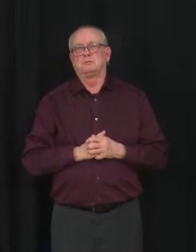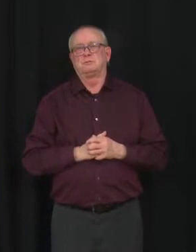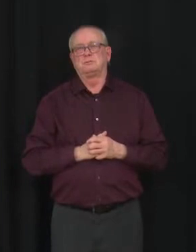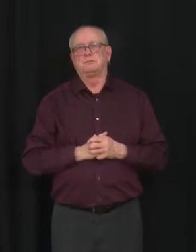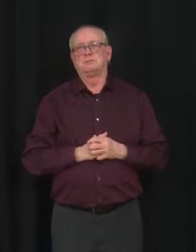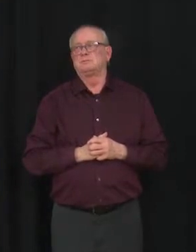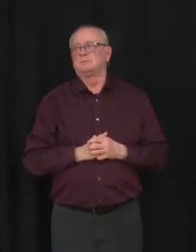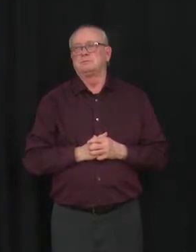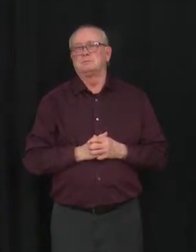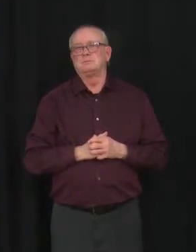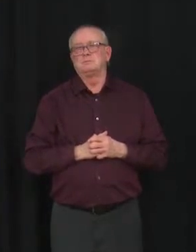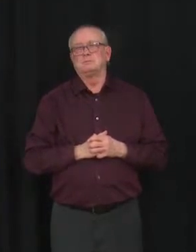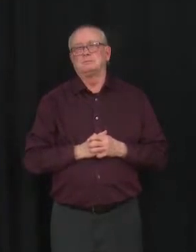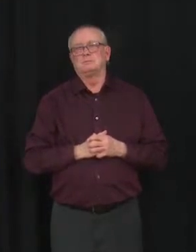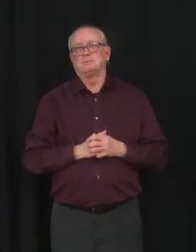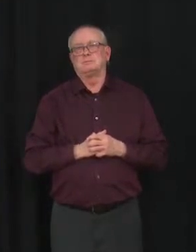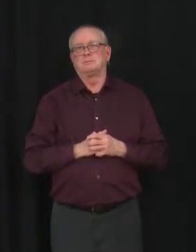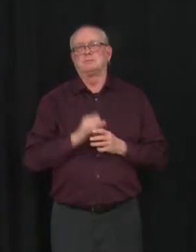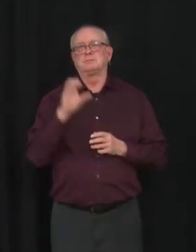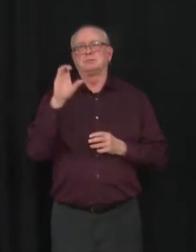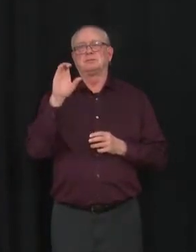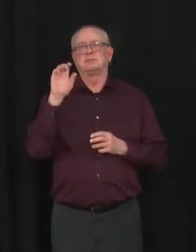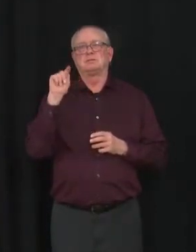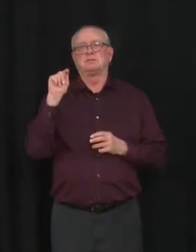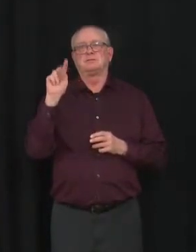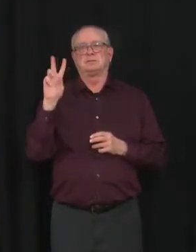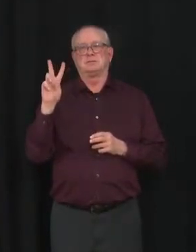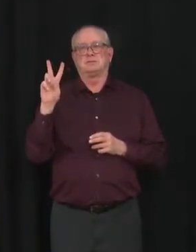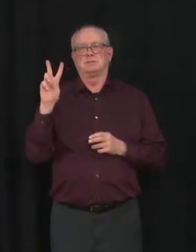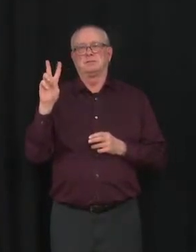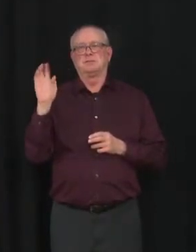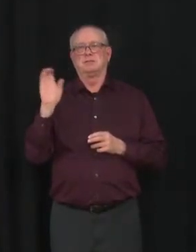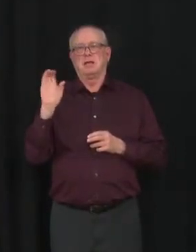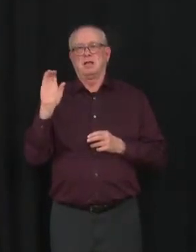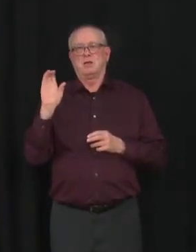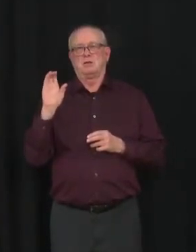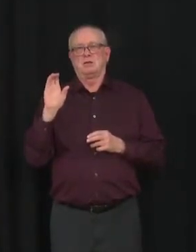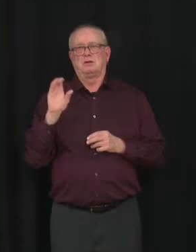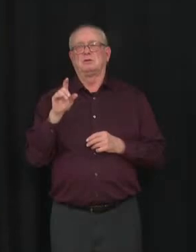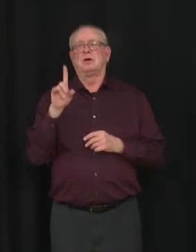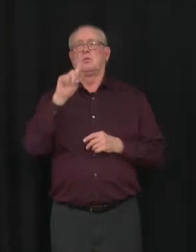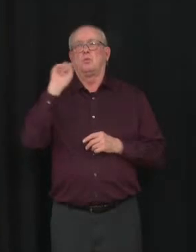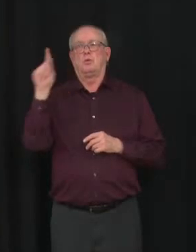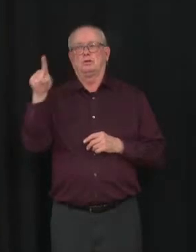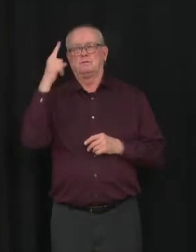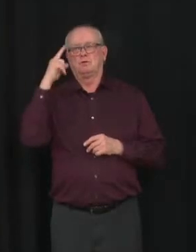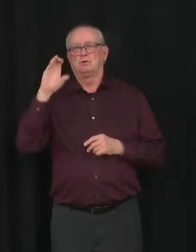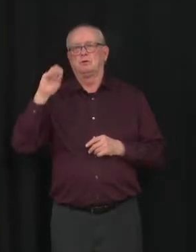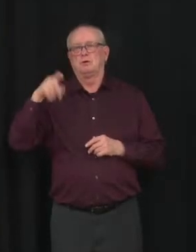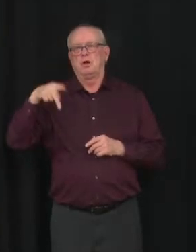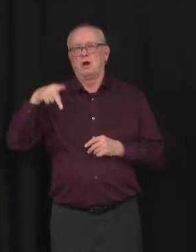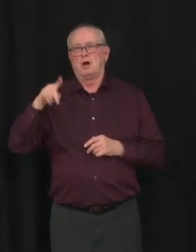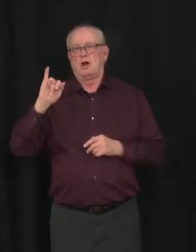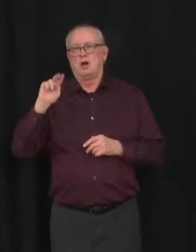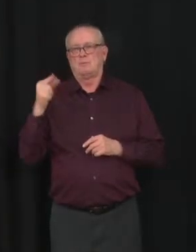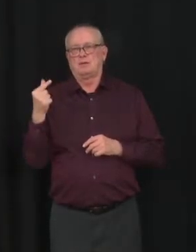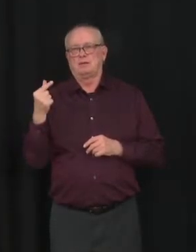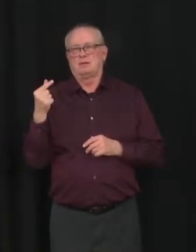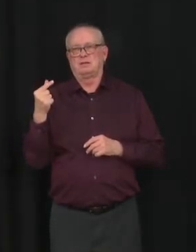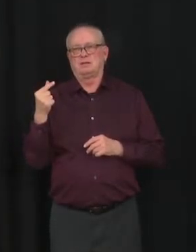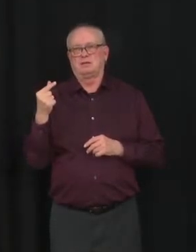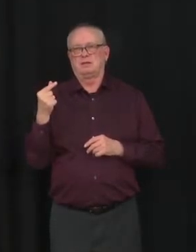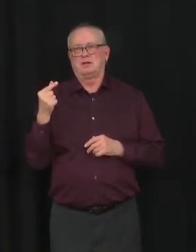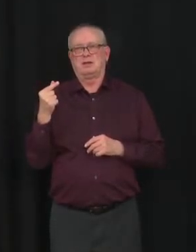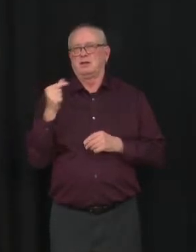It's Tyson Fleur with CTV here in Calgary. Minister Copping, this one is for you, and sorry, this is not in regards to Omicron, but Calgary Police told us today that